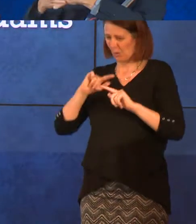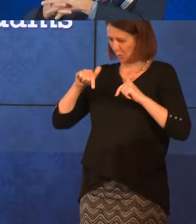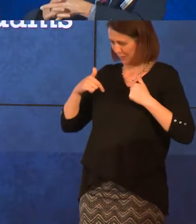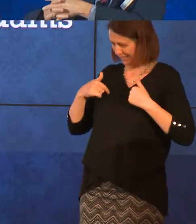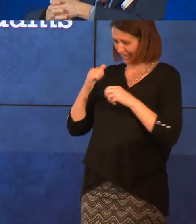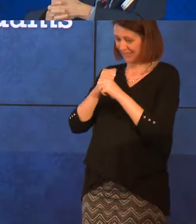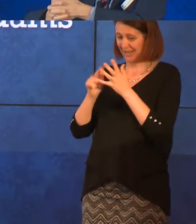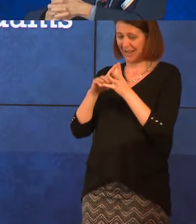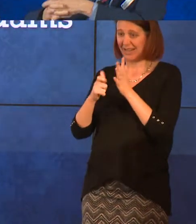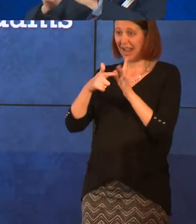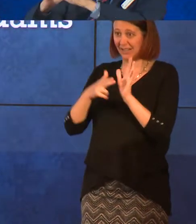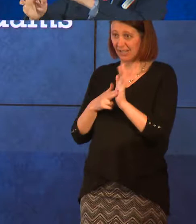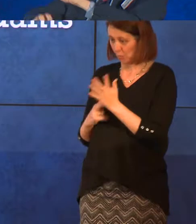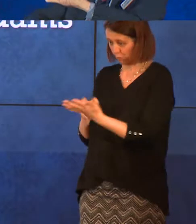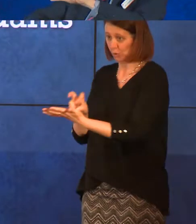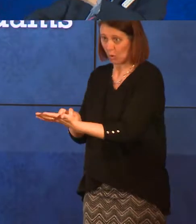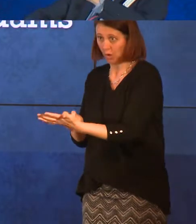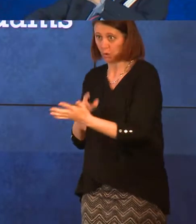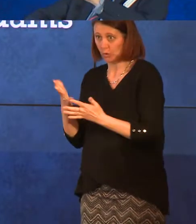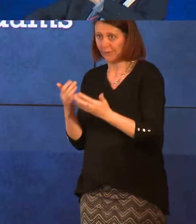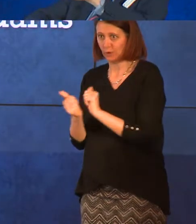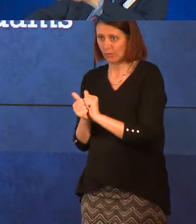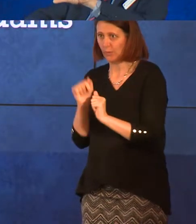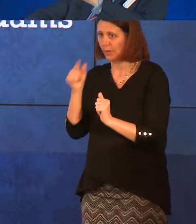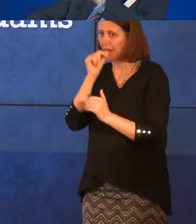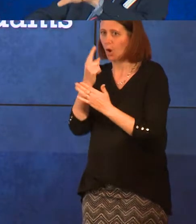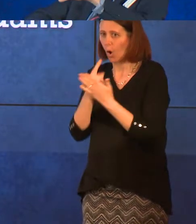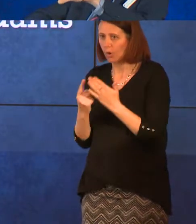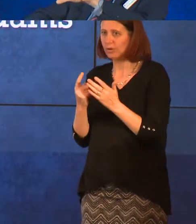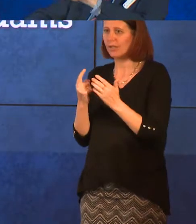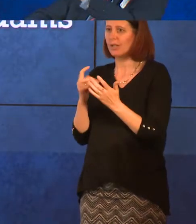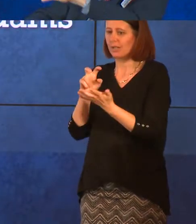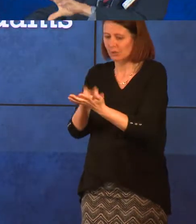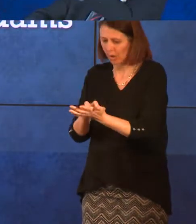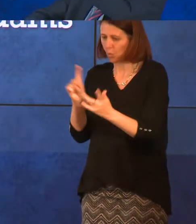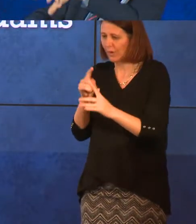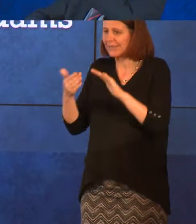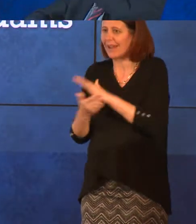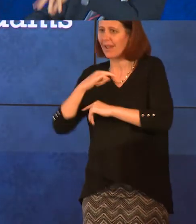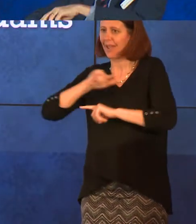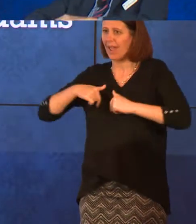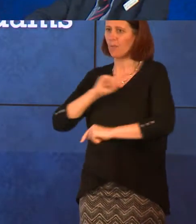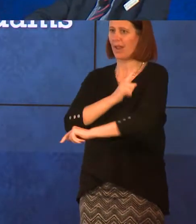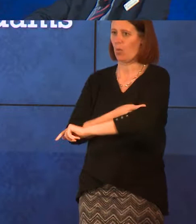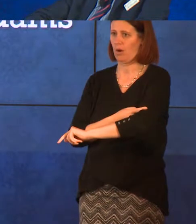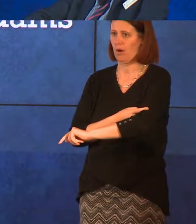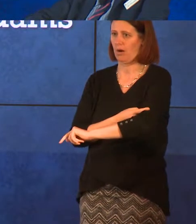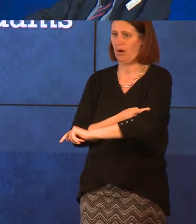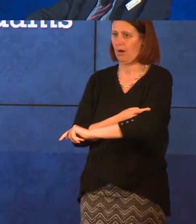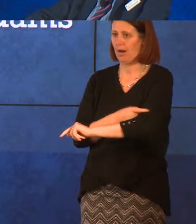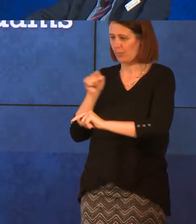guardian, will sign service agreements, but we can only sign agreements that are within our power, and so we have to put in